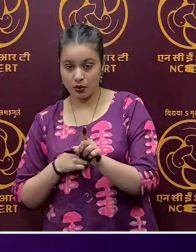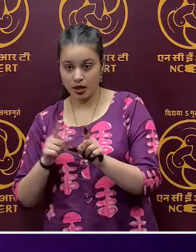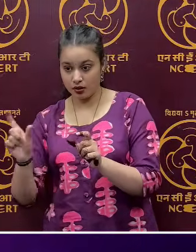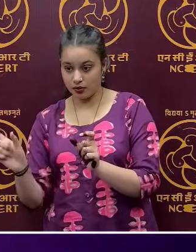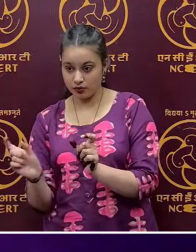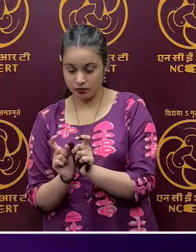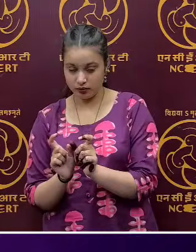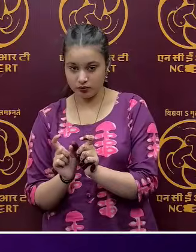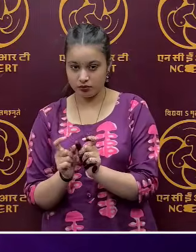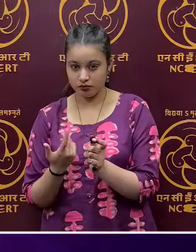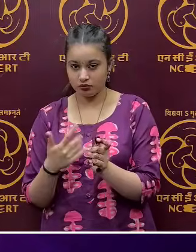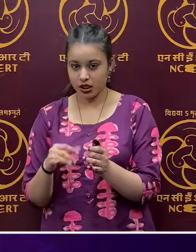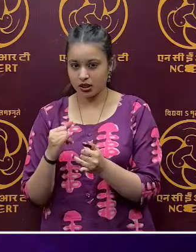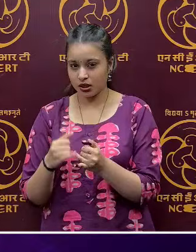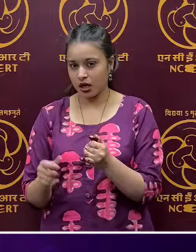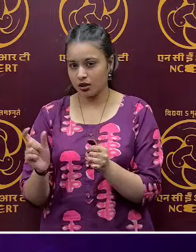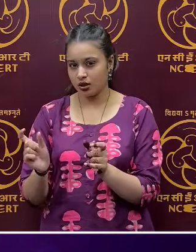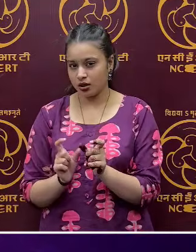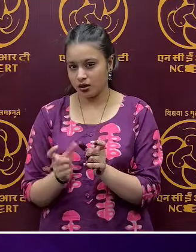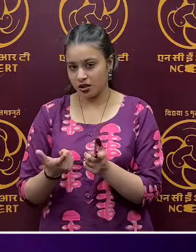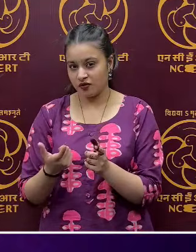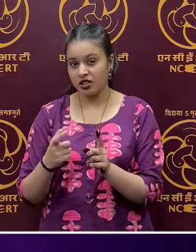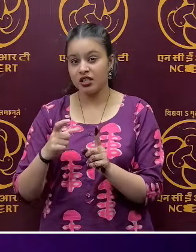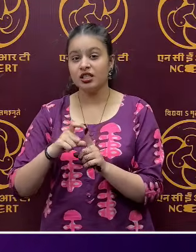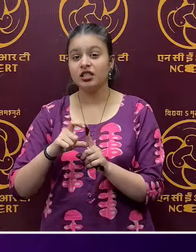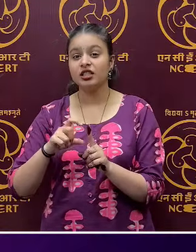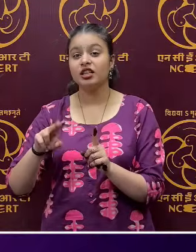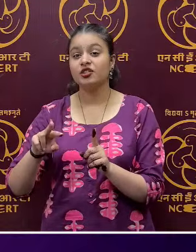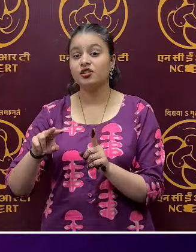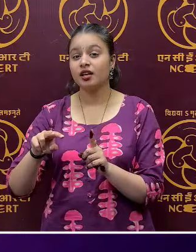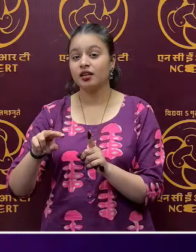ARY. ending in ARY? Dictionary. Contrary.